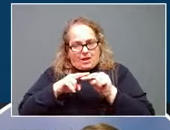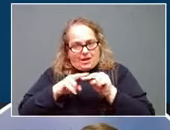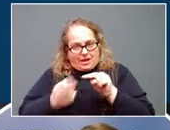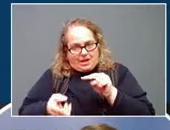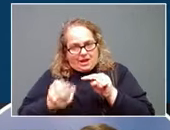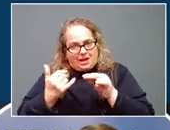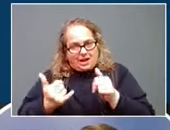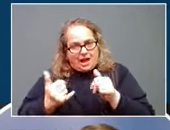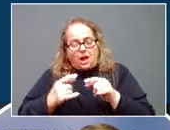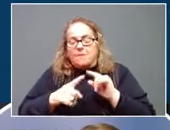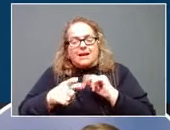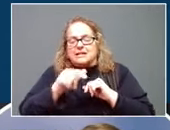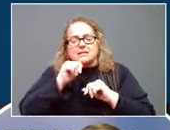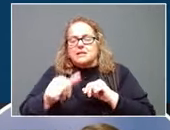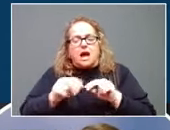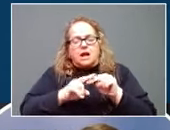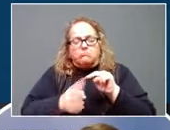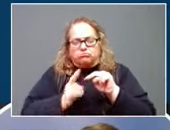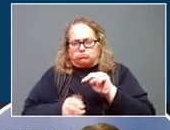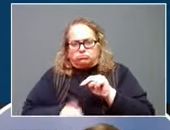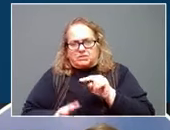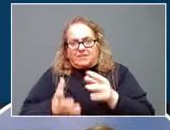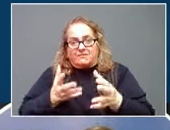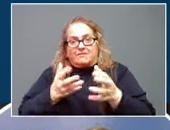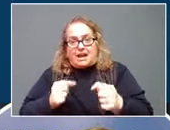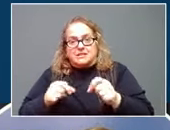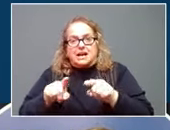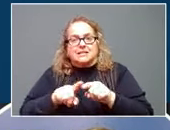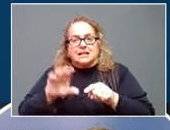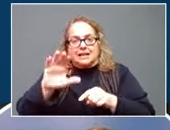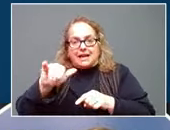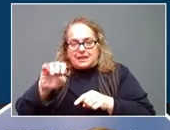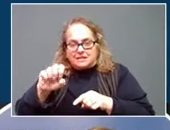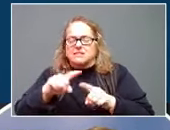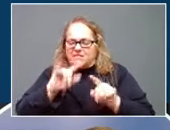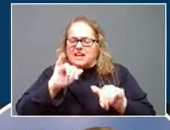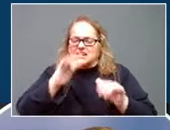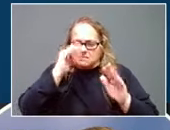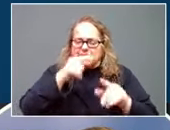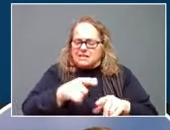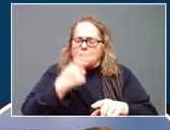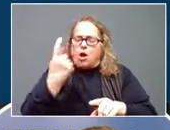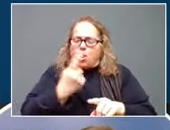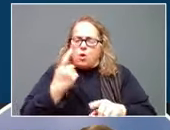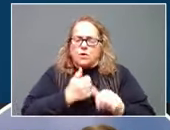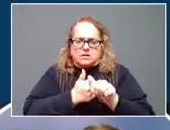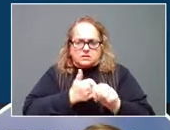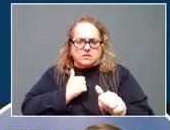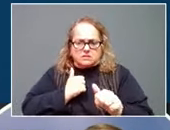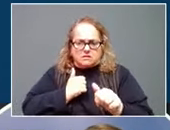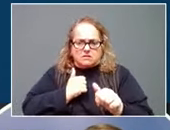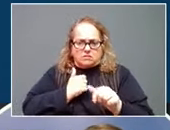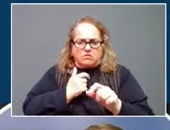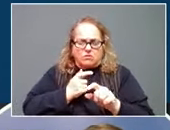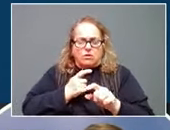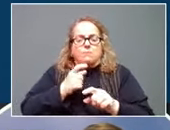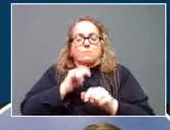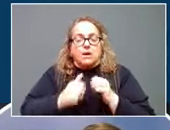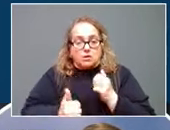quickly as the cases, which is to be expected. It typically lags by a certain period. Vast majority of